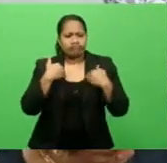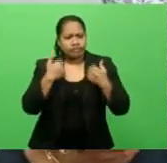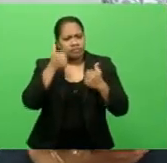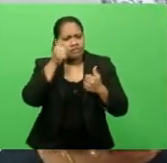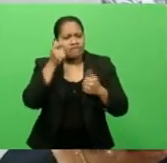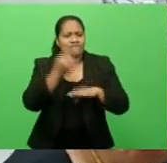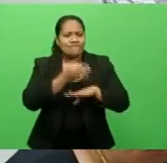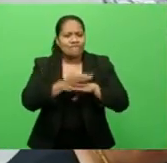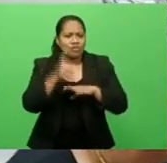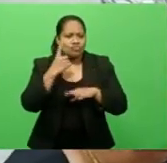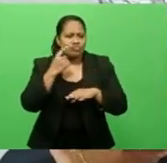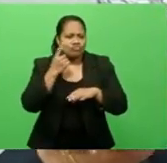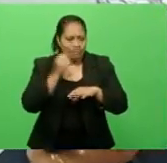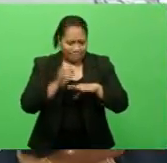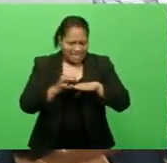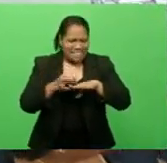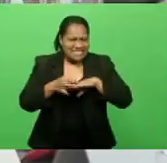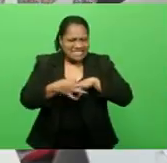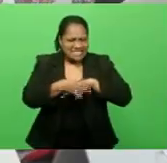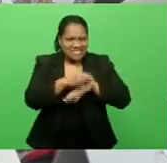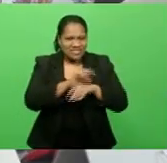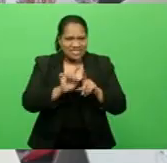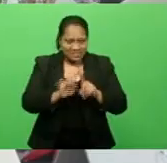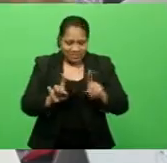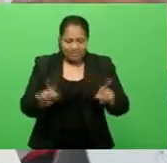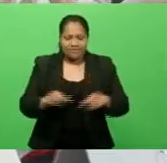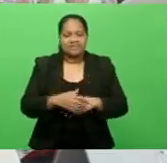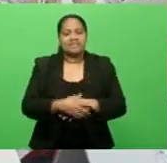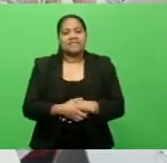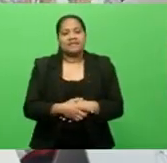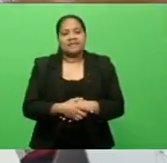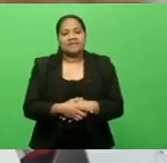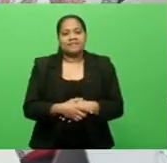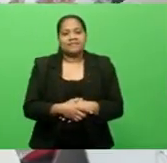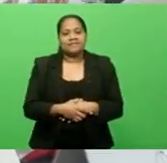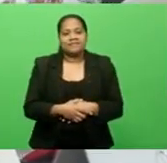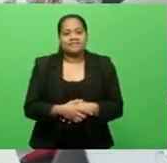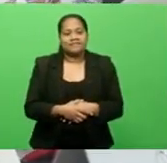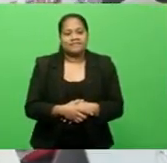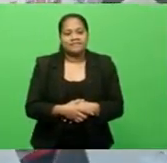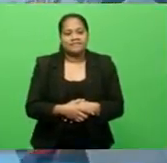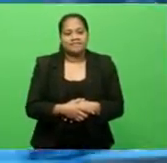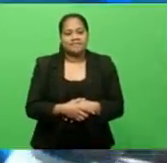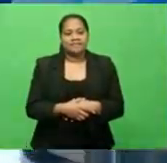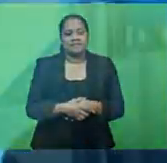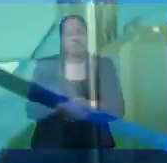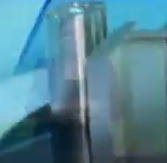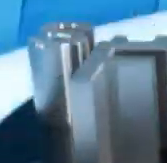the FNPF Plaza in Suva. Sainia Nimboila, FBC News.